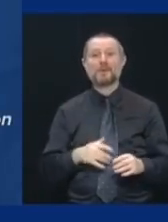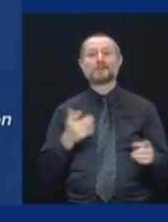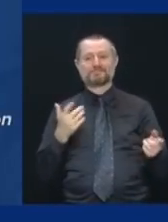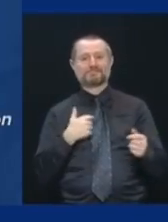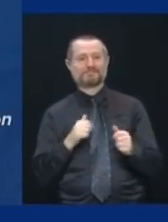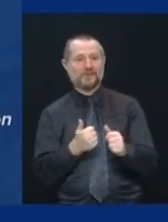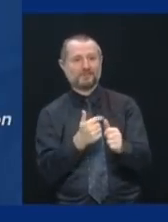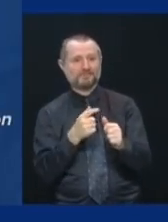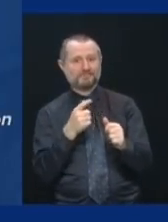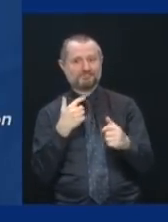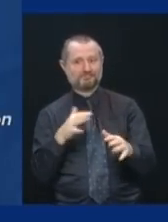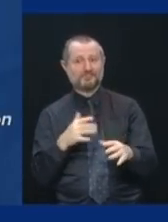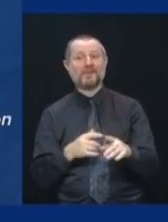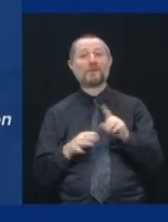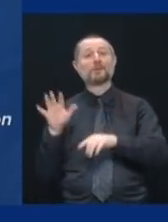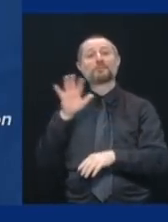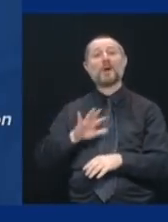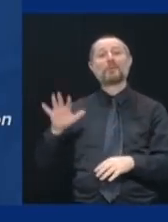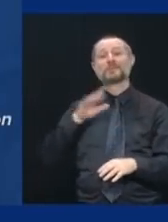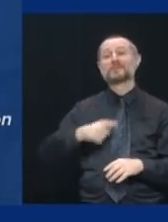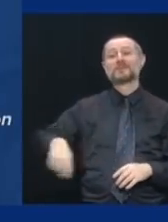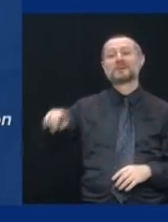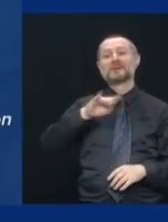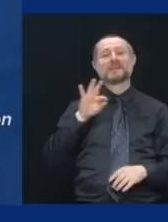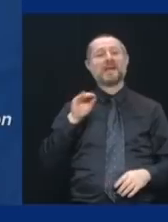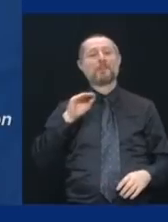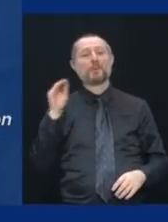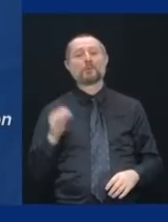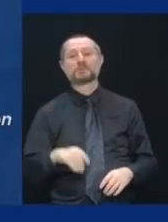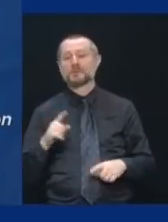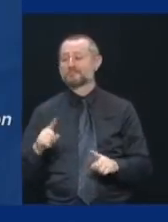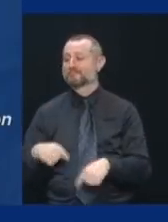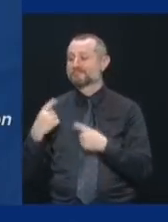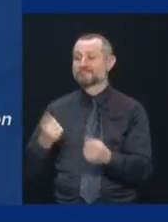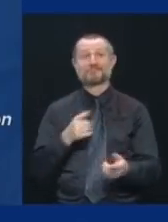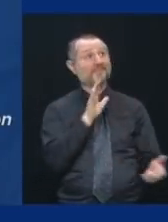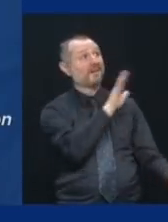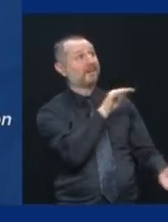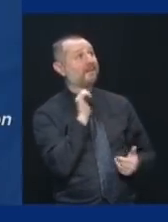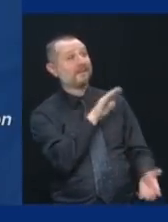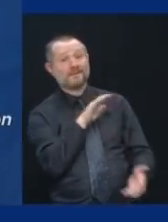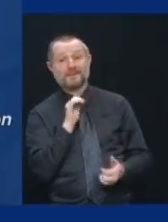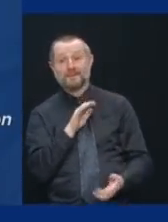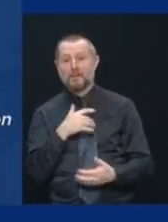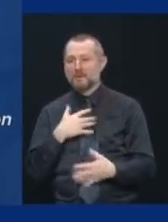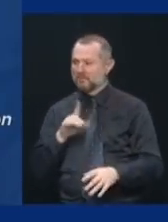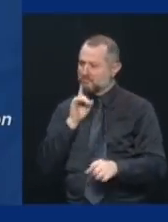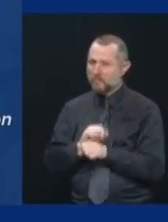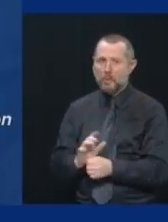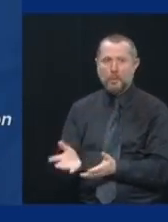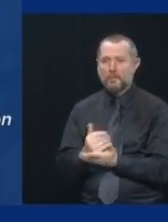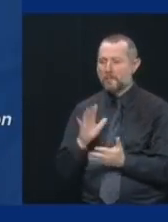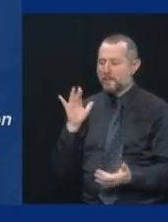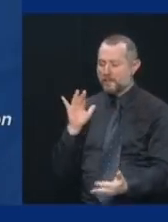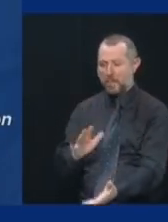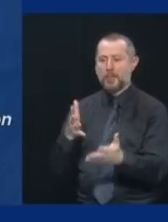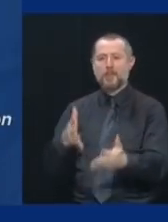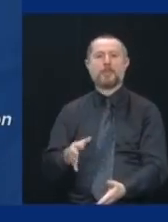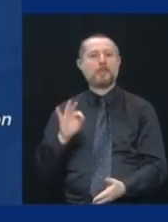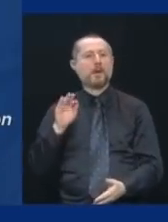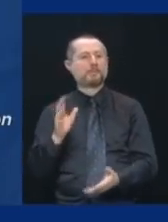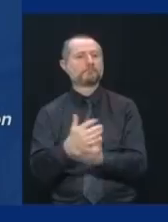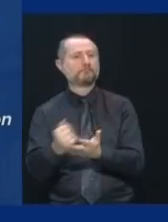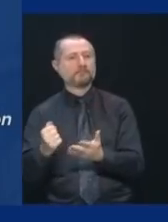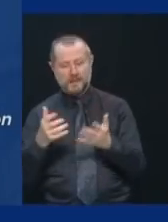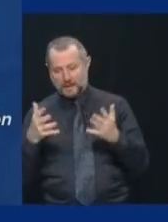We're at about 90% of all doses allocated used in arms, and it's